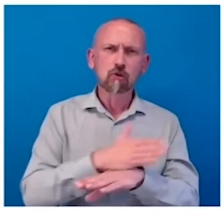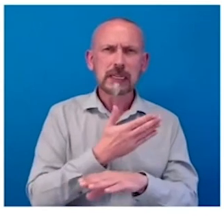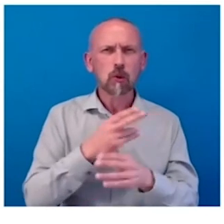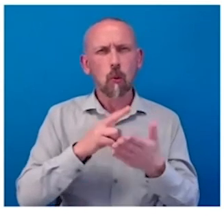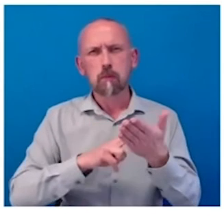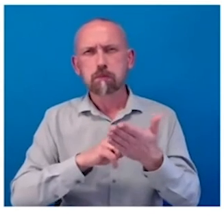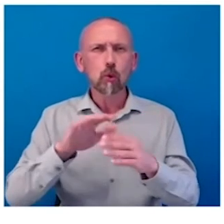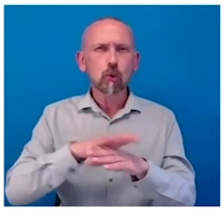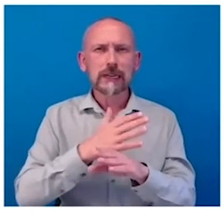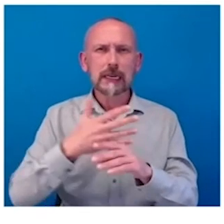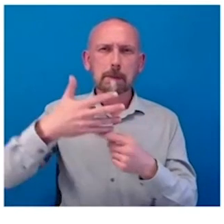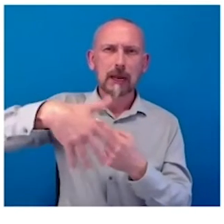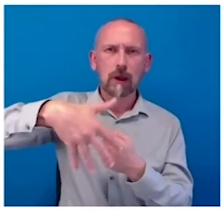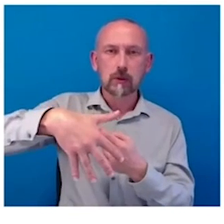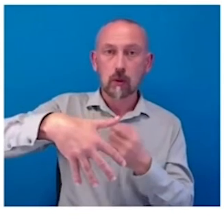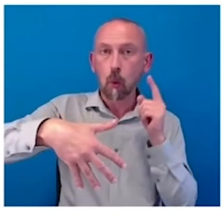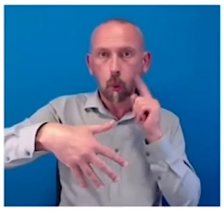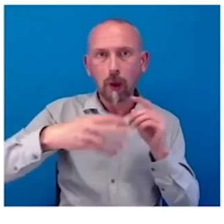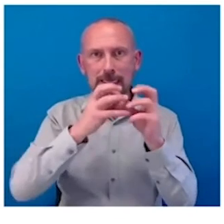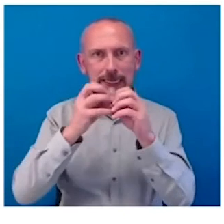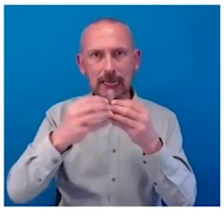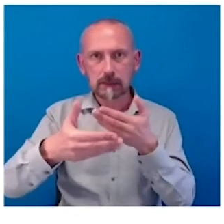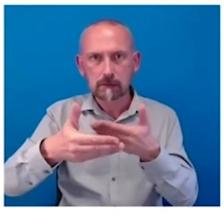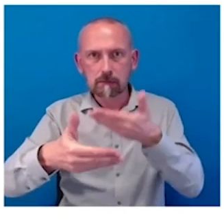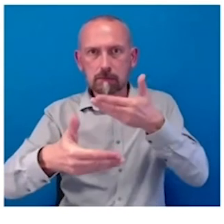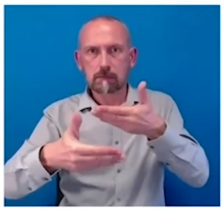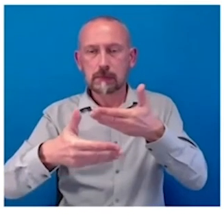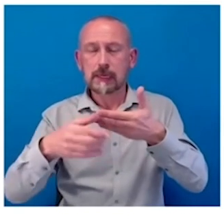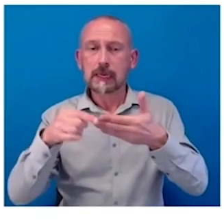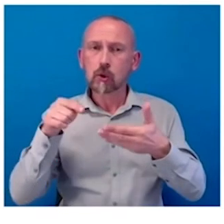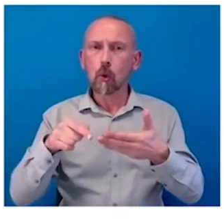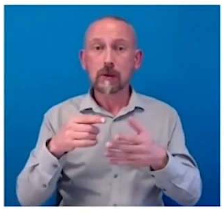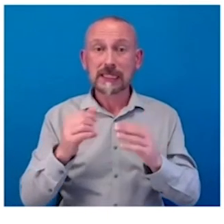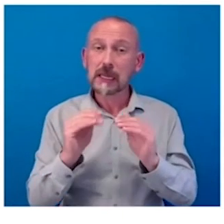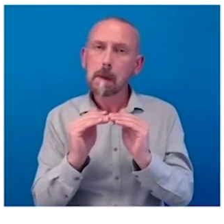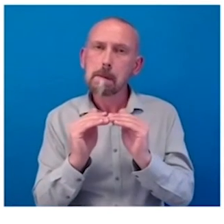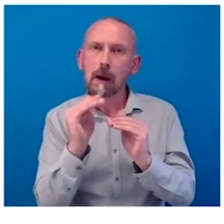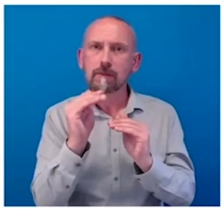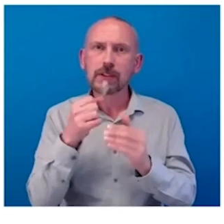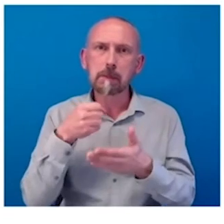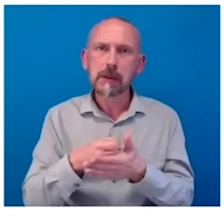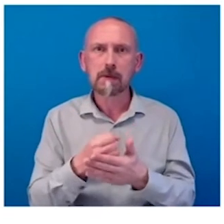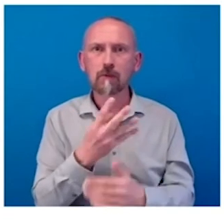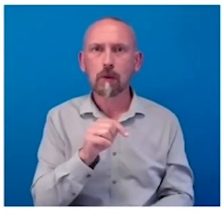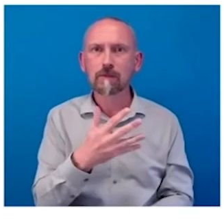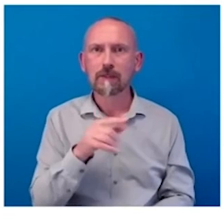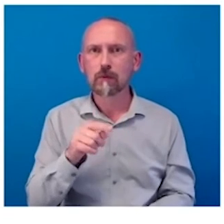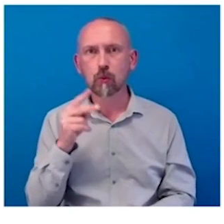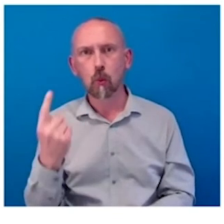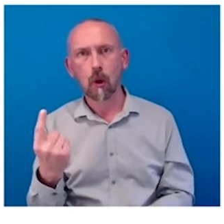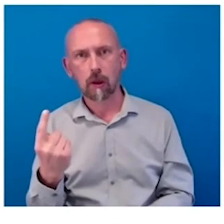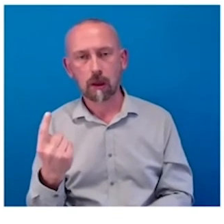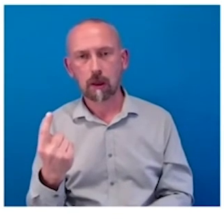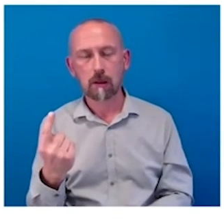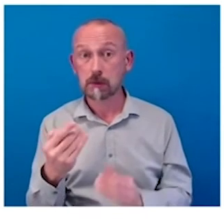background. And it has a contrast ratio slightly above the recommended minimum of 4.5 to 1. These figures